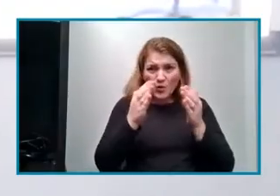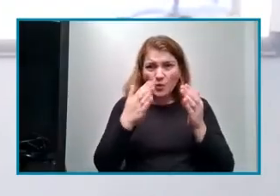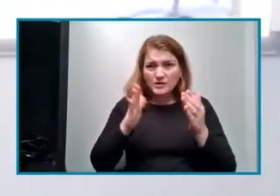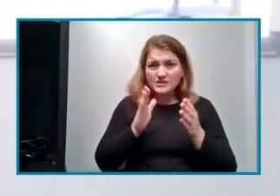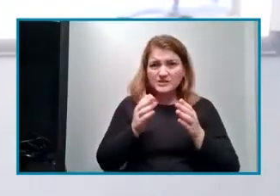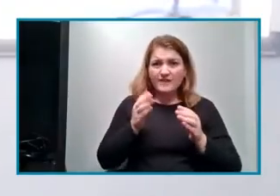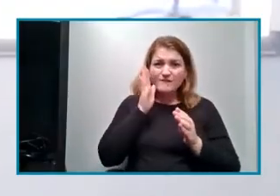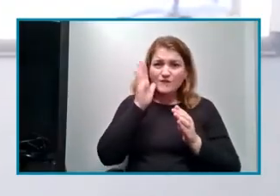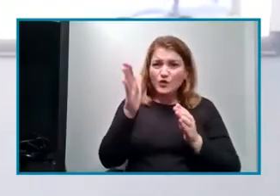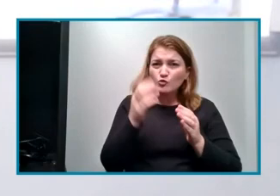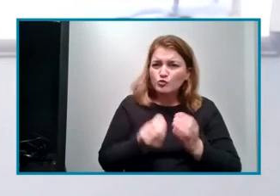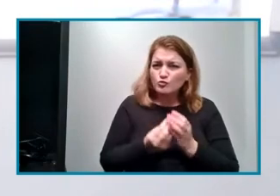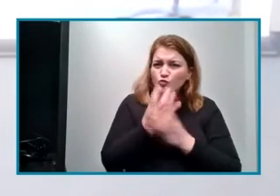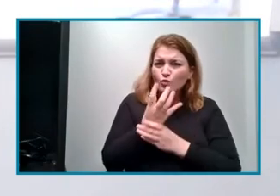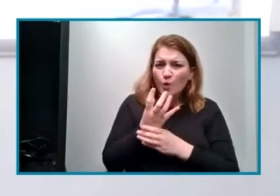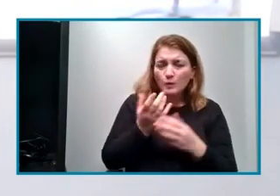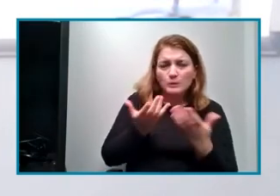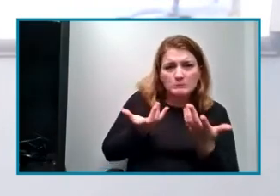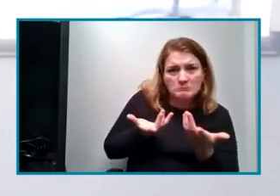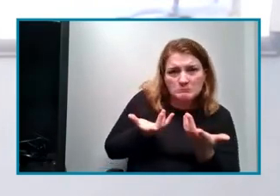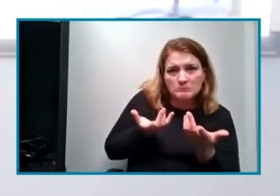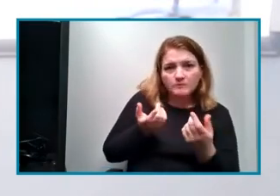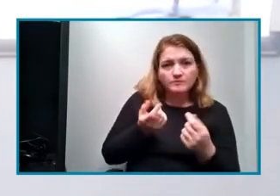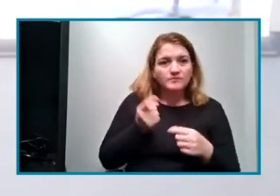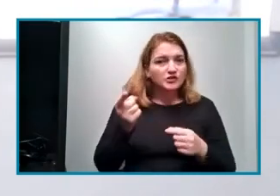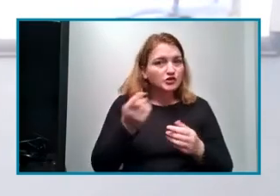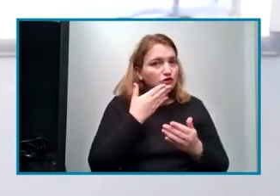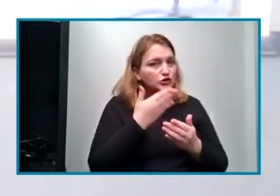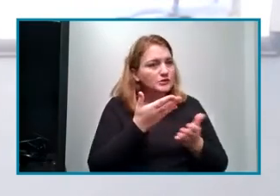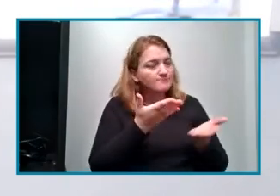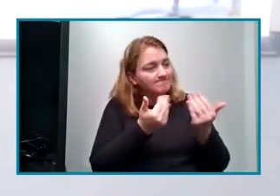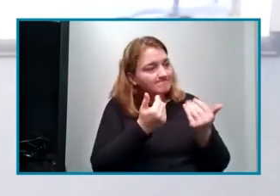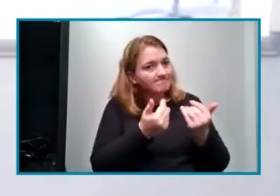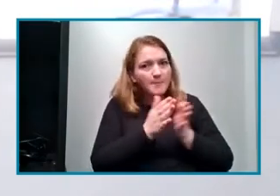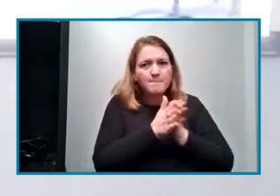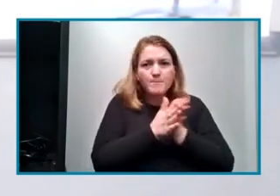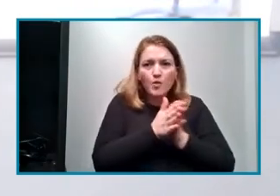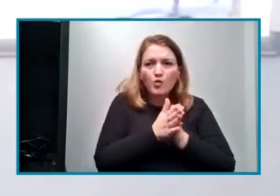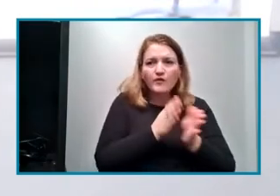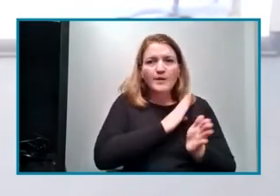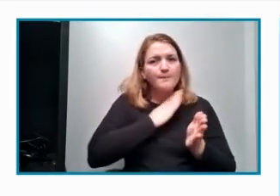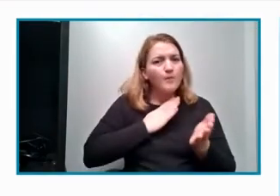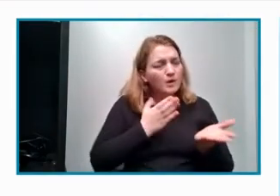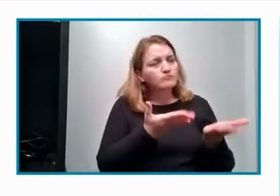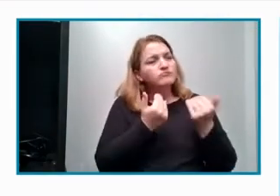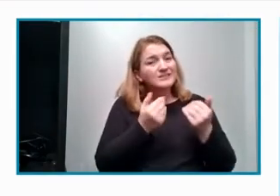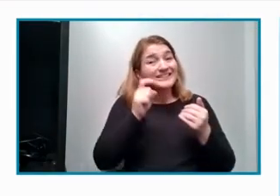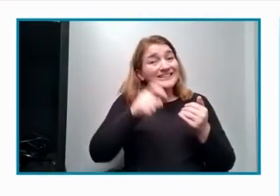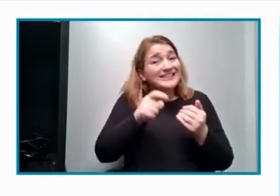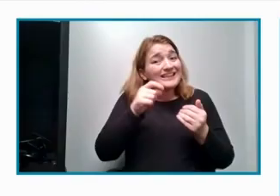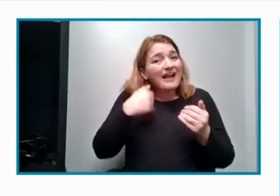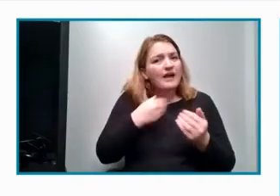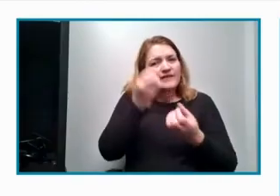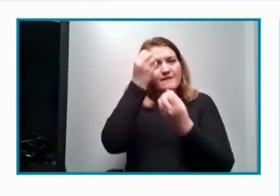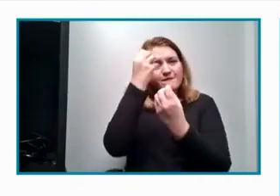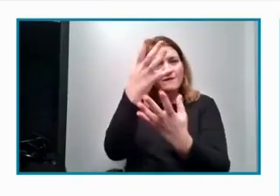invaluable, and she's also been incredible at motivating the board to make informed decisions.